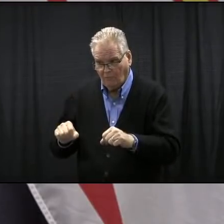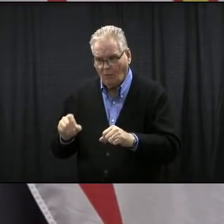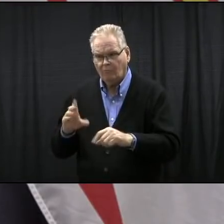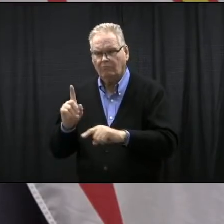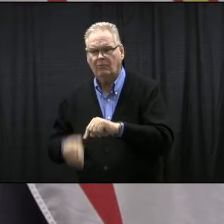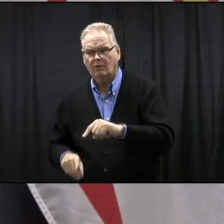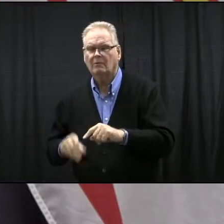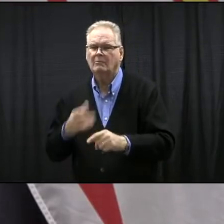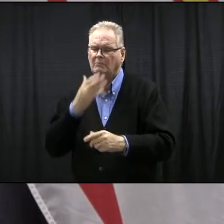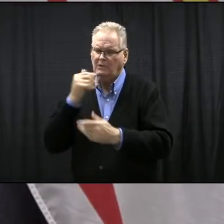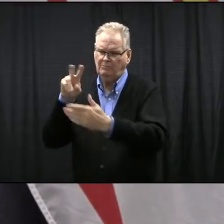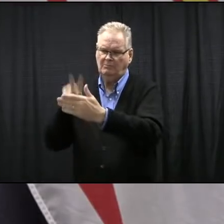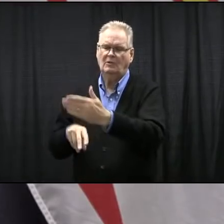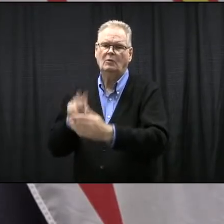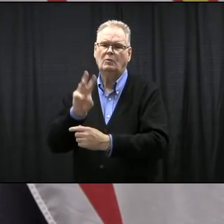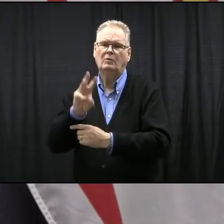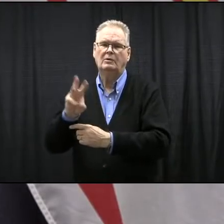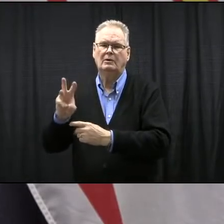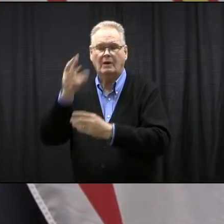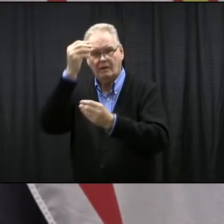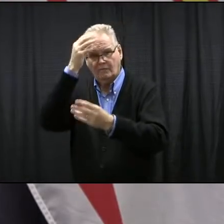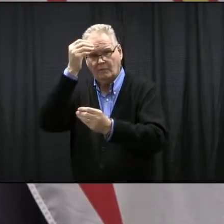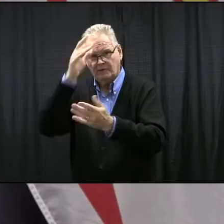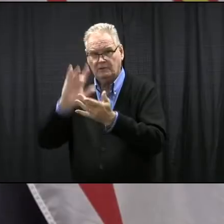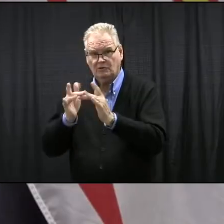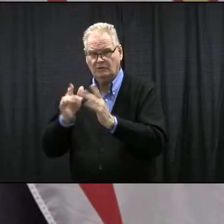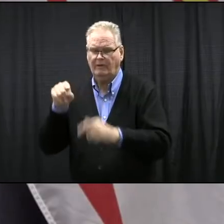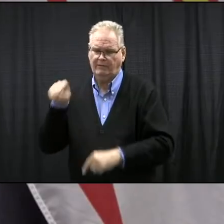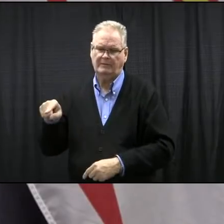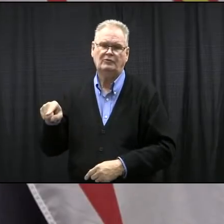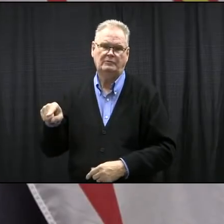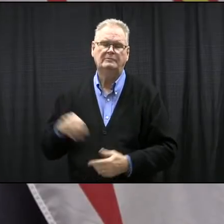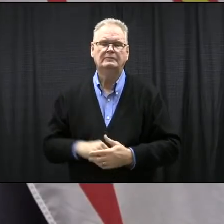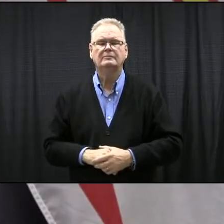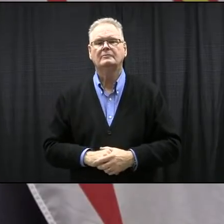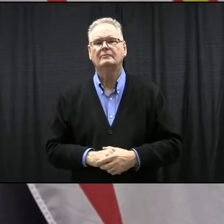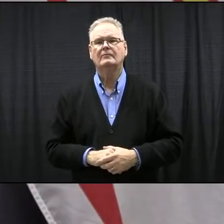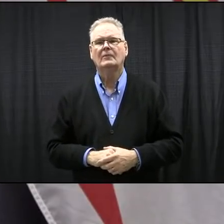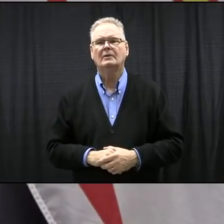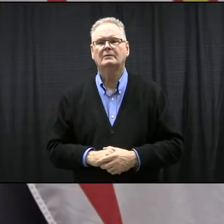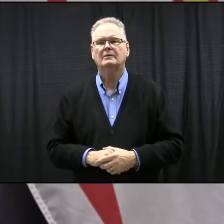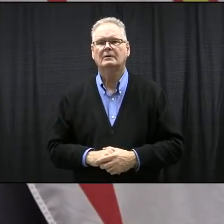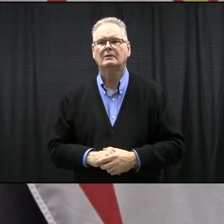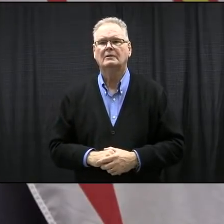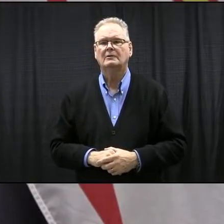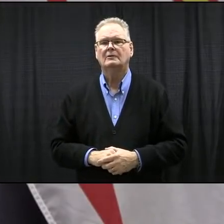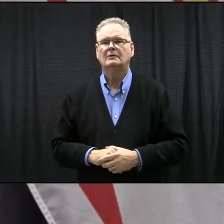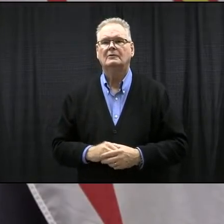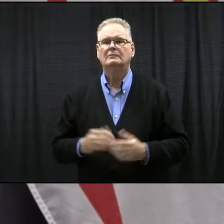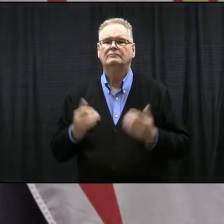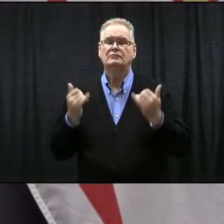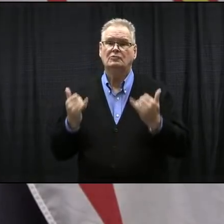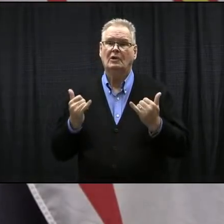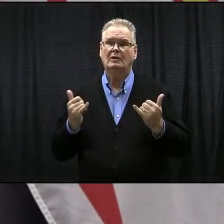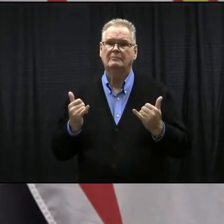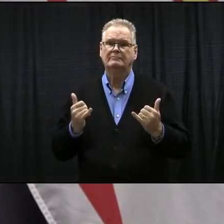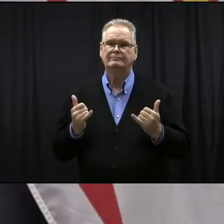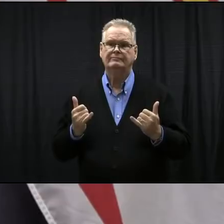and the epidemiology was favorable. As neither of these conditions have been met, we will not be moving to step 3 at this